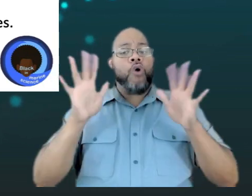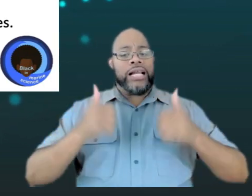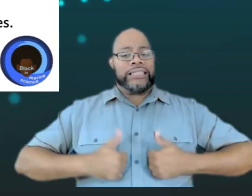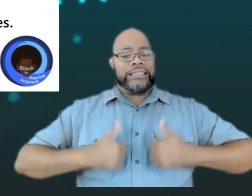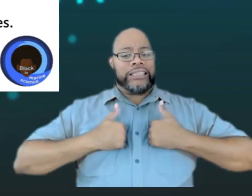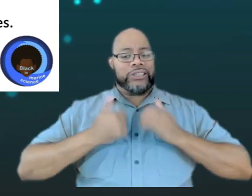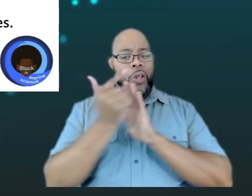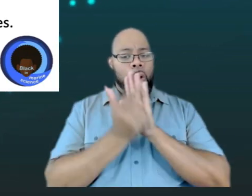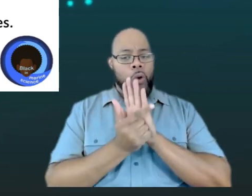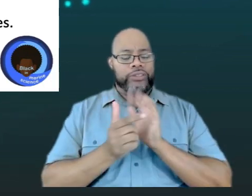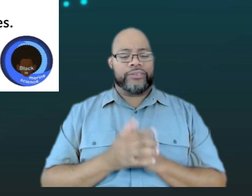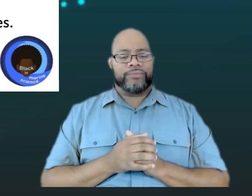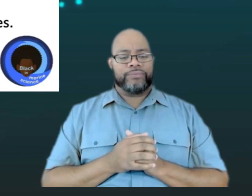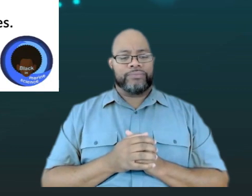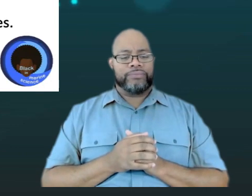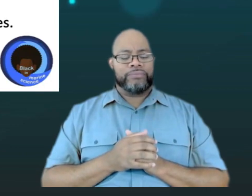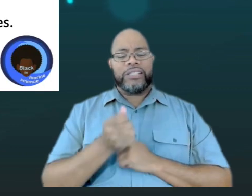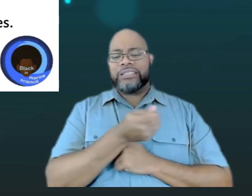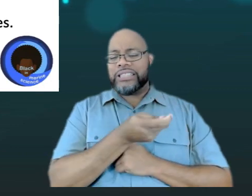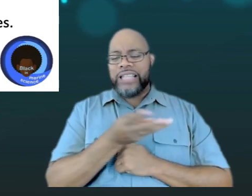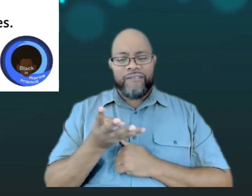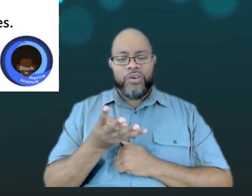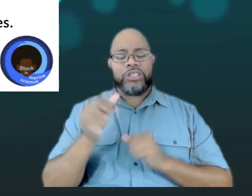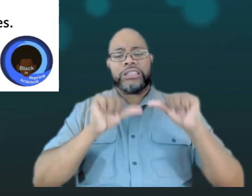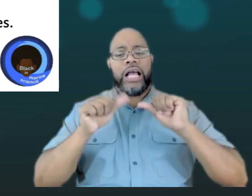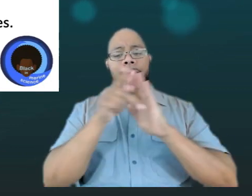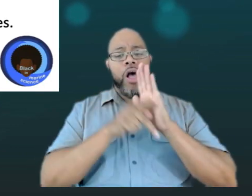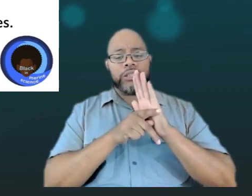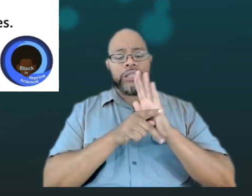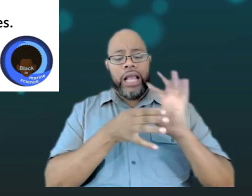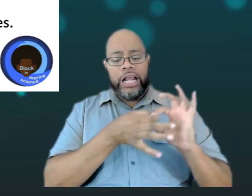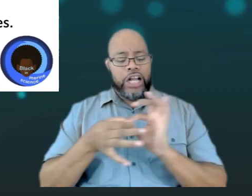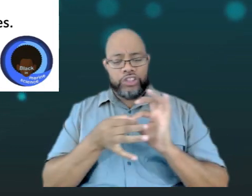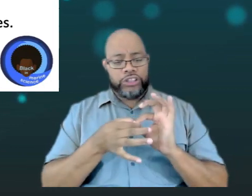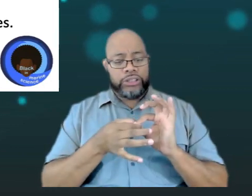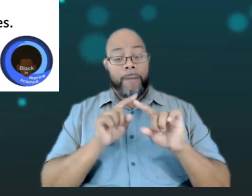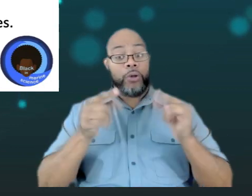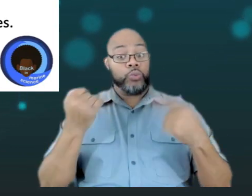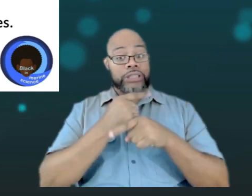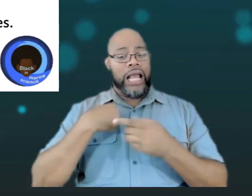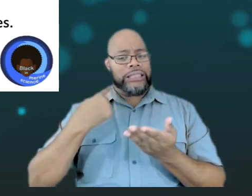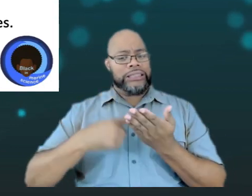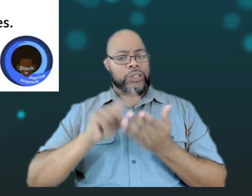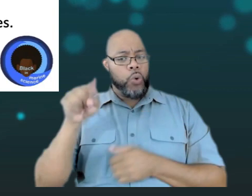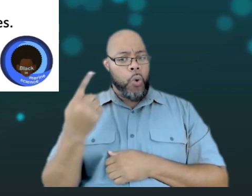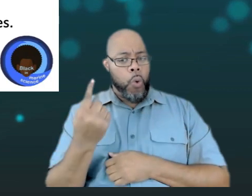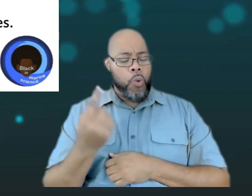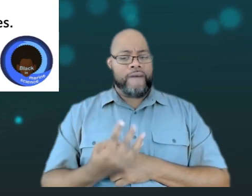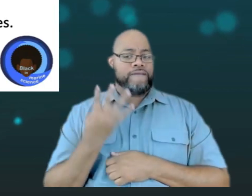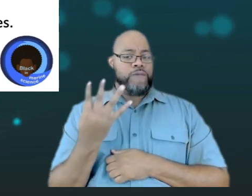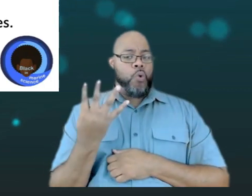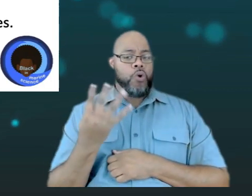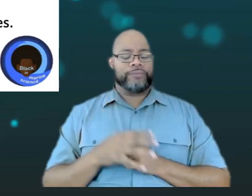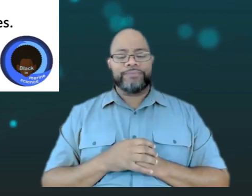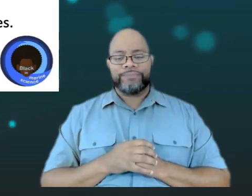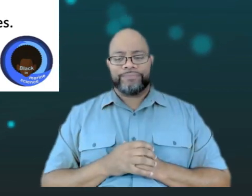existing laws. There are several of these science policy interfaces, but today I only dwell on just 4.